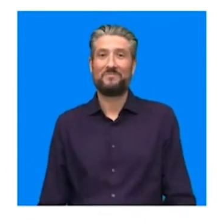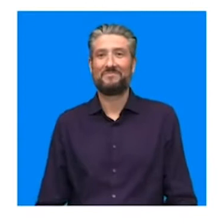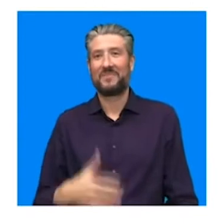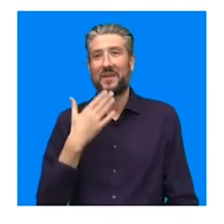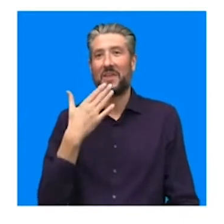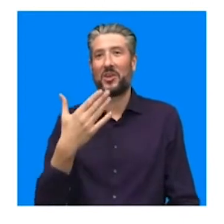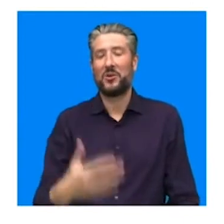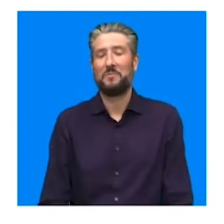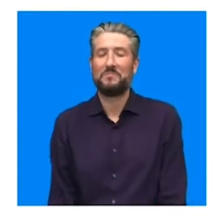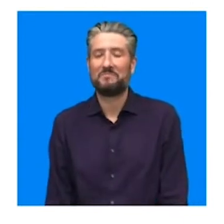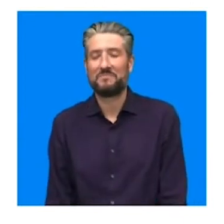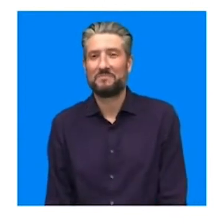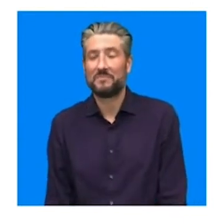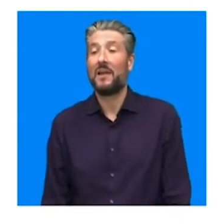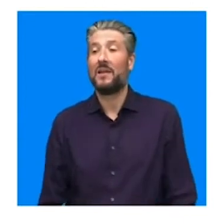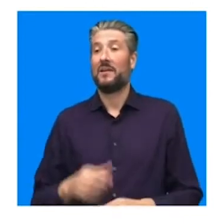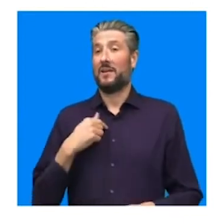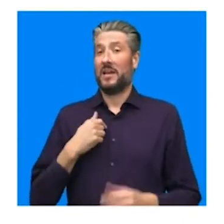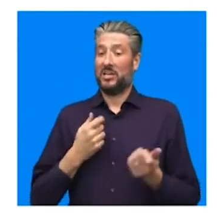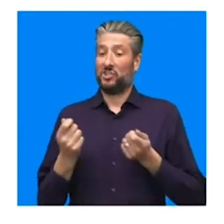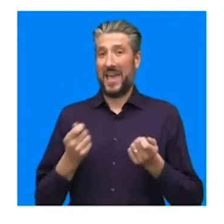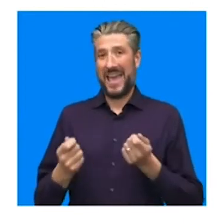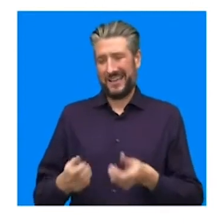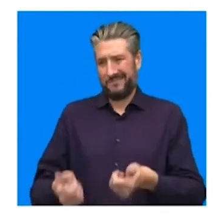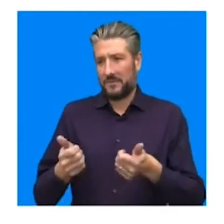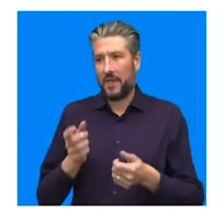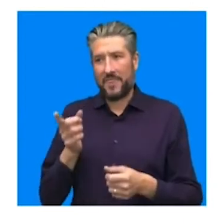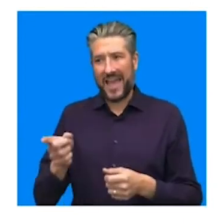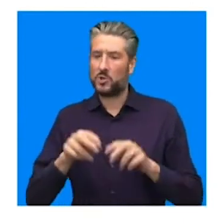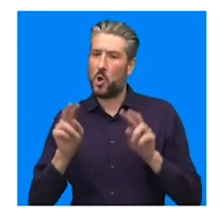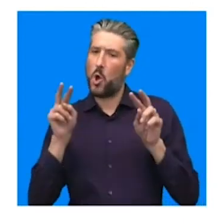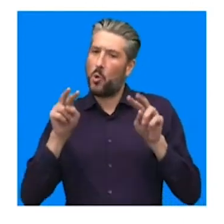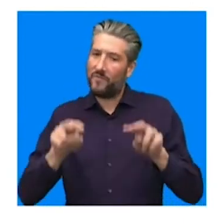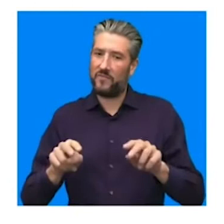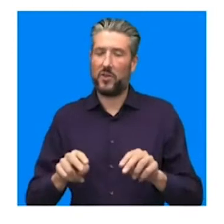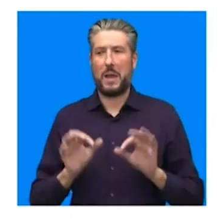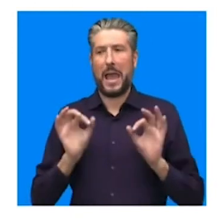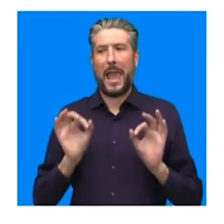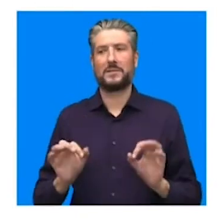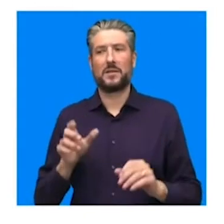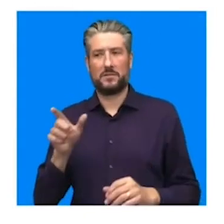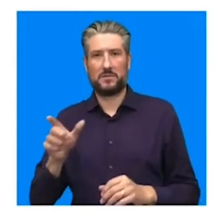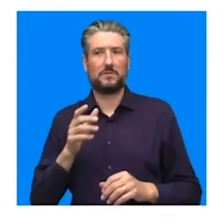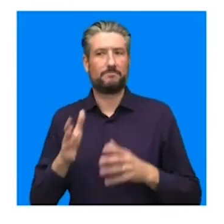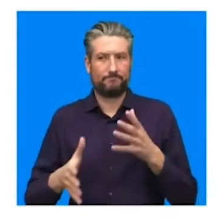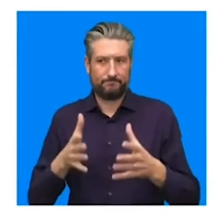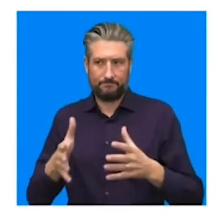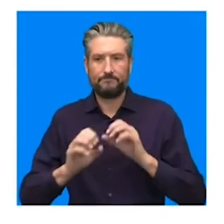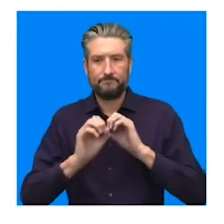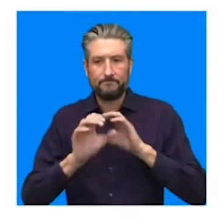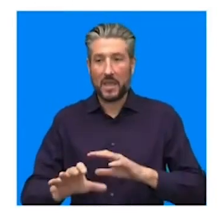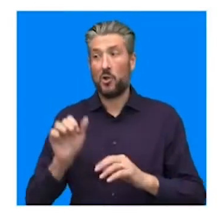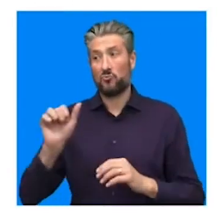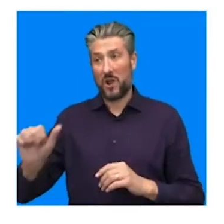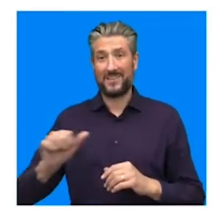Thank you very much for that really excellent overview. I think it's, as you say, we're moving into an urban century, and